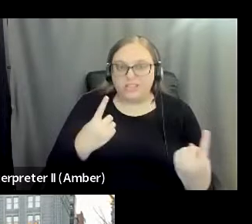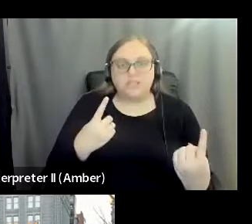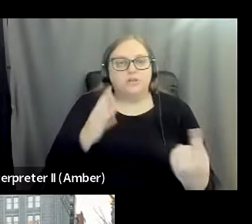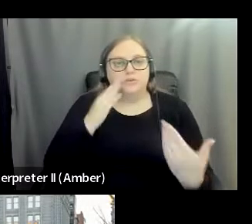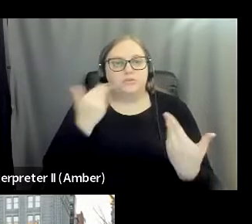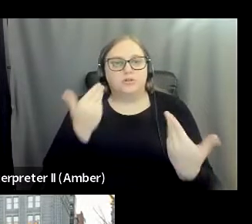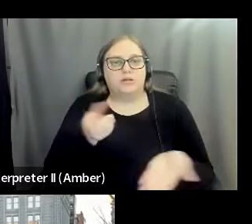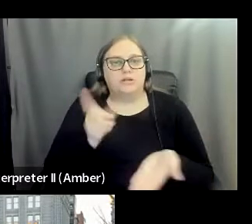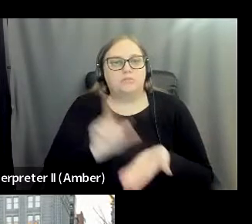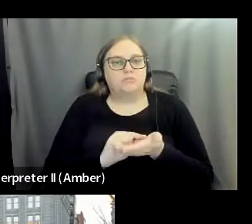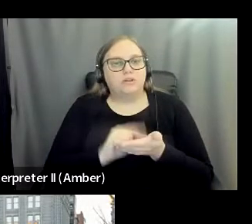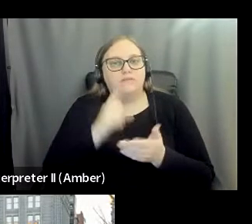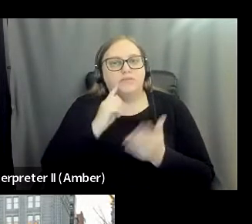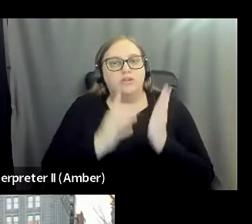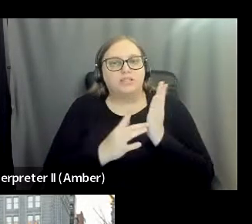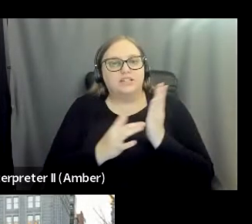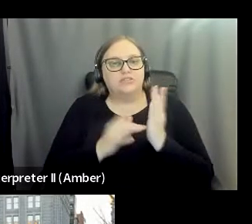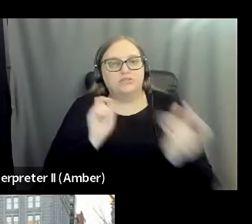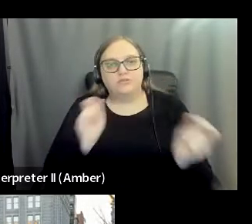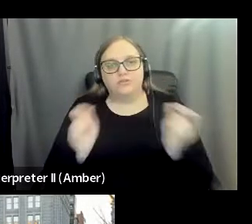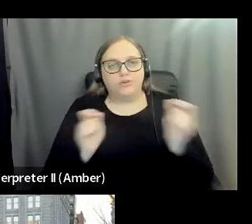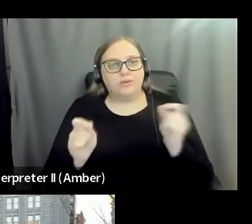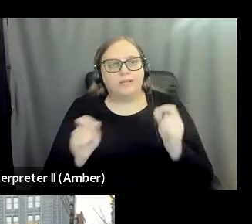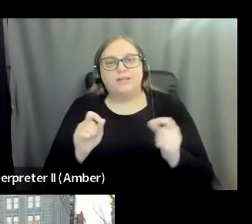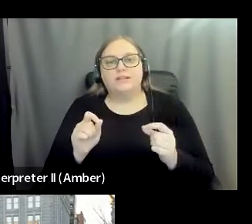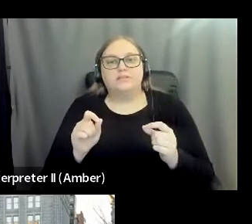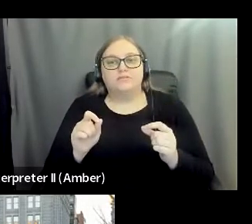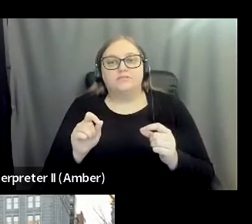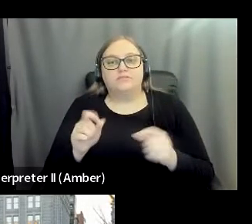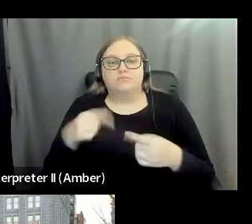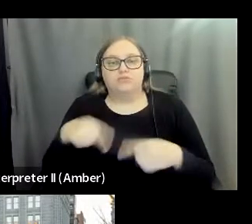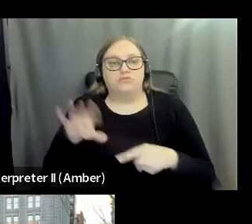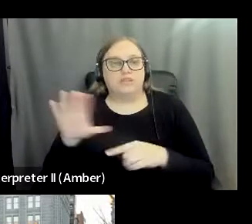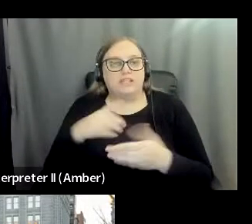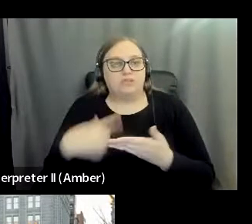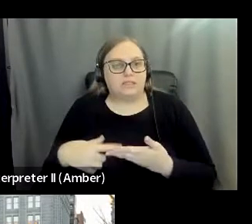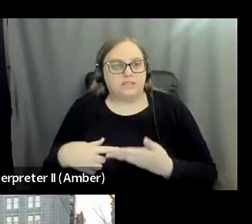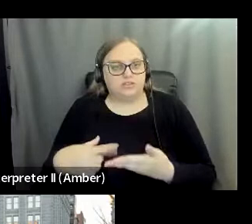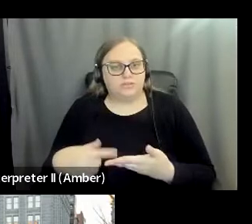make technical, conforming, and editorial changes. Is there discussion?